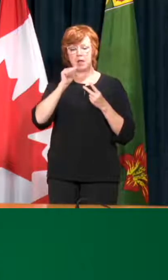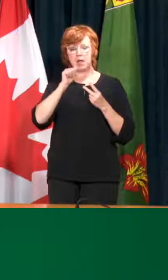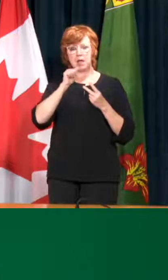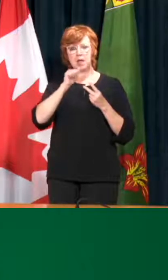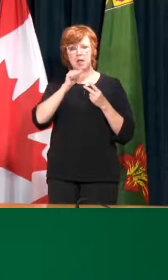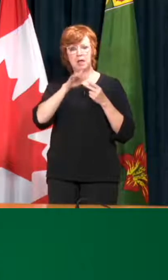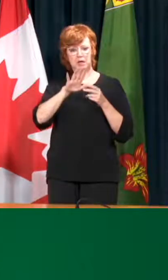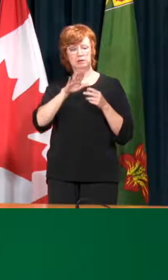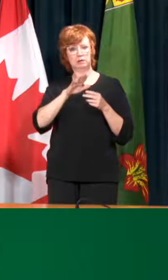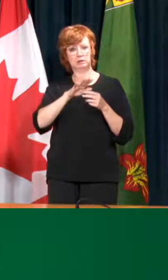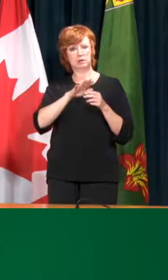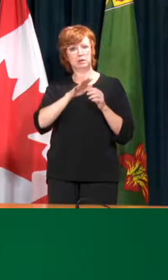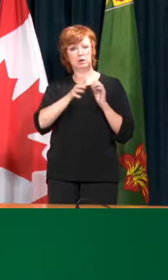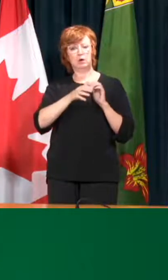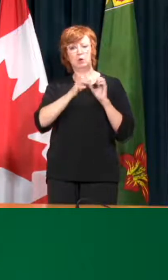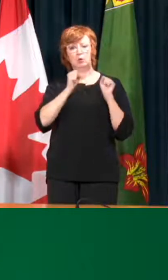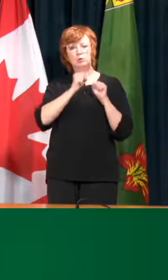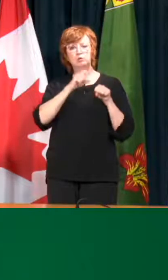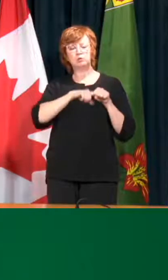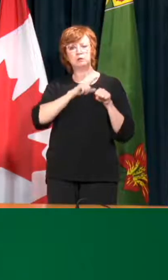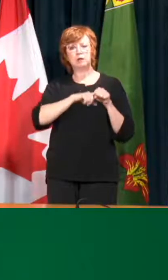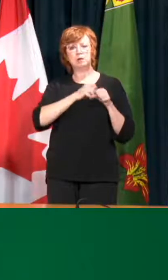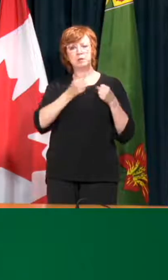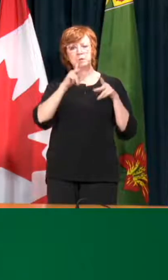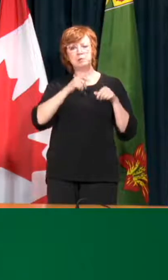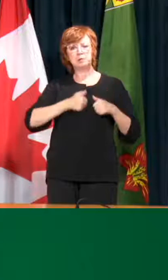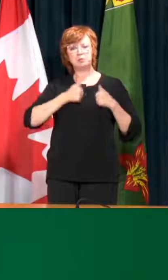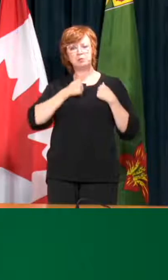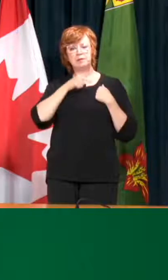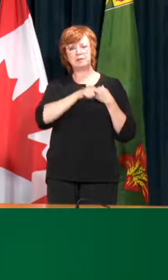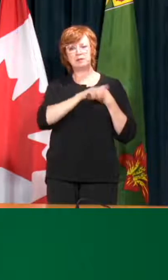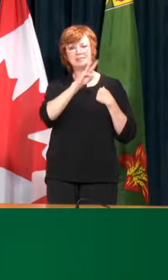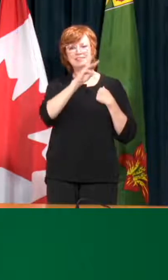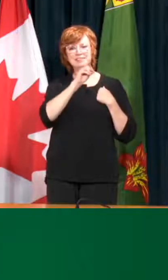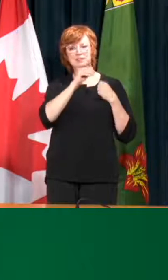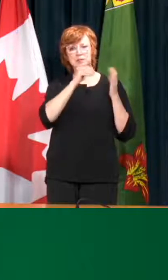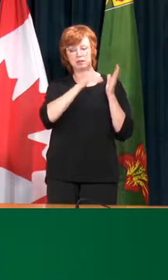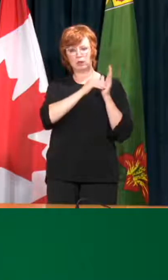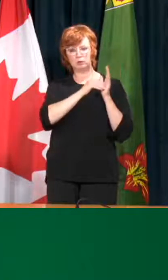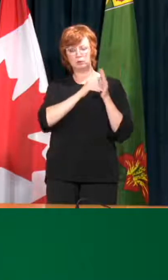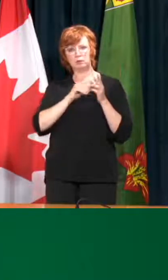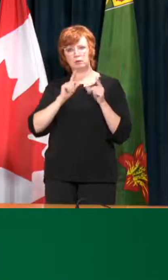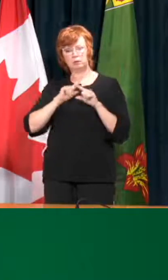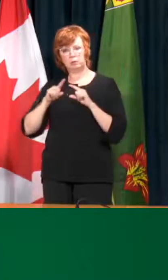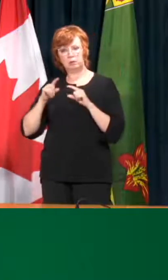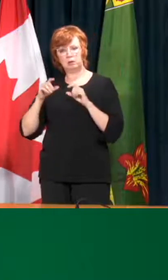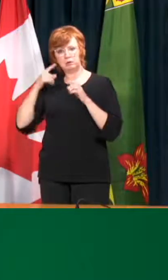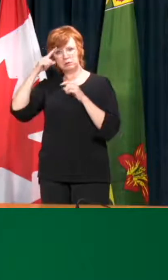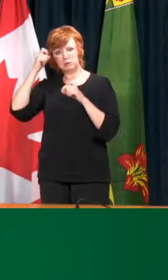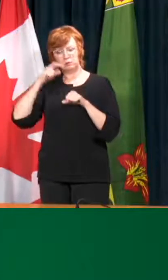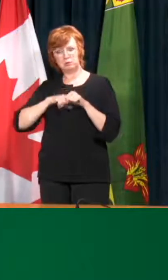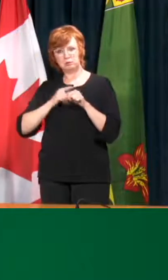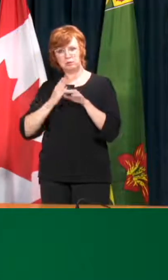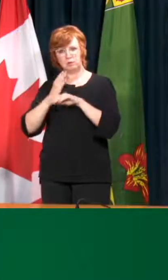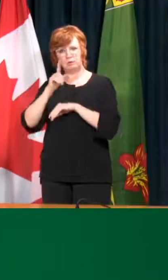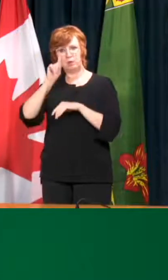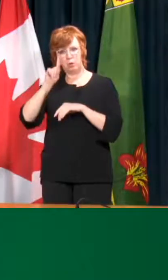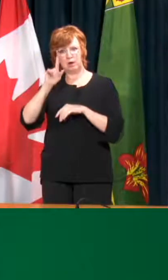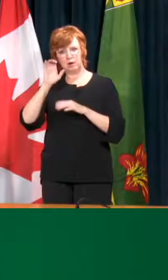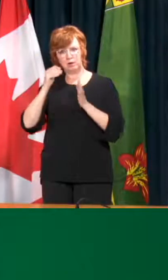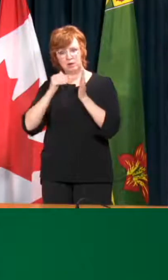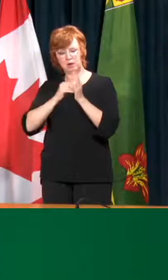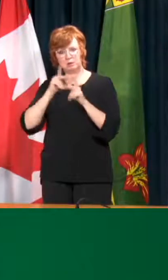60,000 to 100,000 plus, and that's really good for businesses who rely on seasonal activities. And certainly, it's still safe to go there and just observe